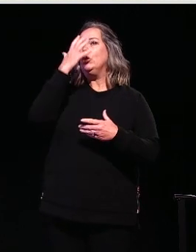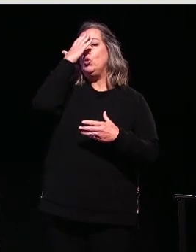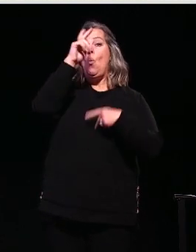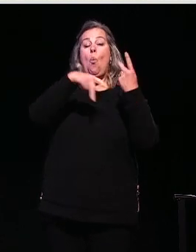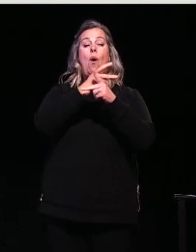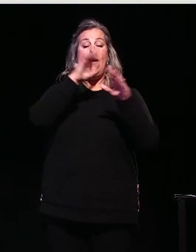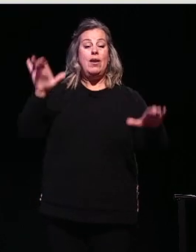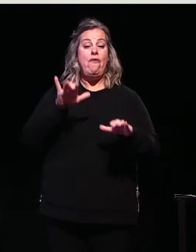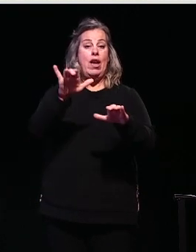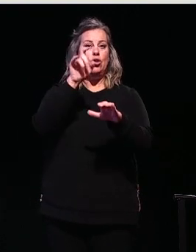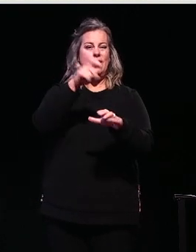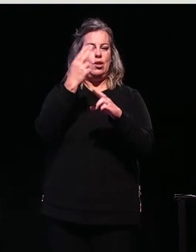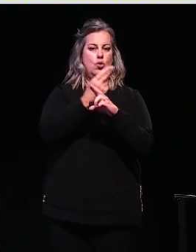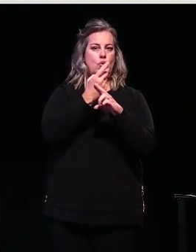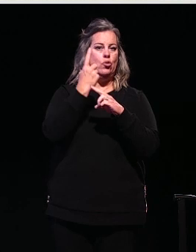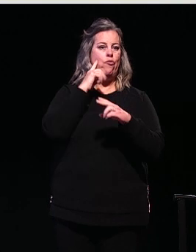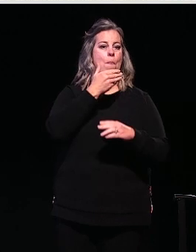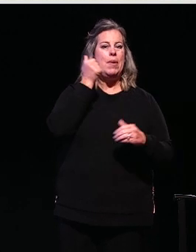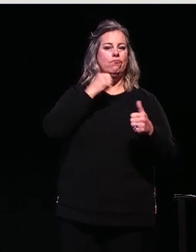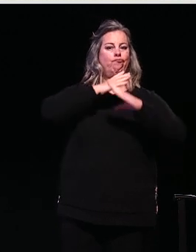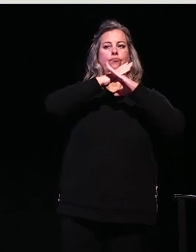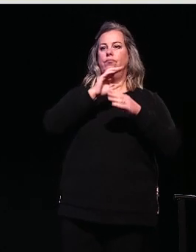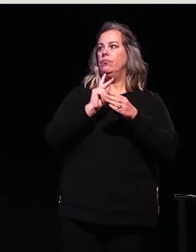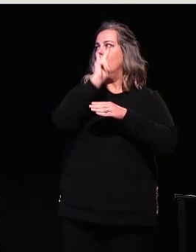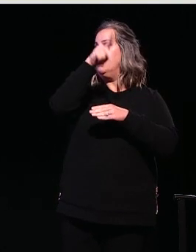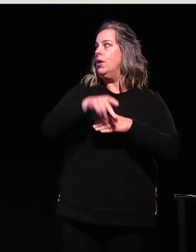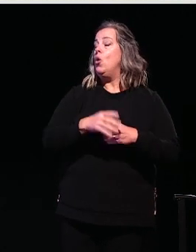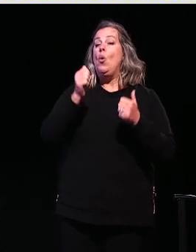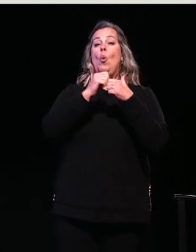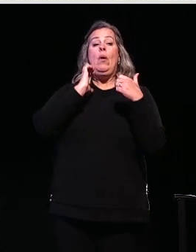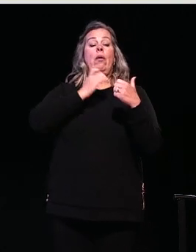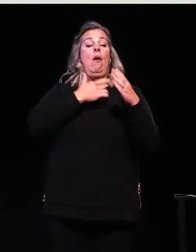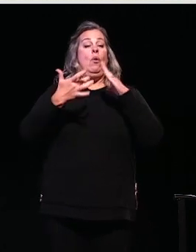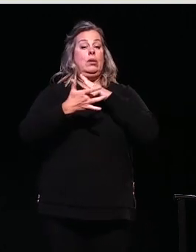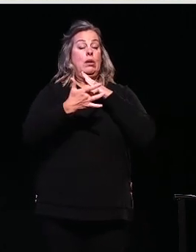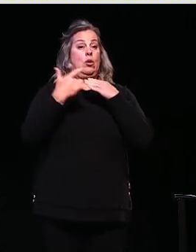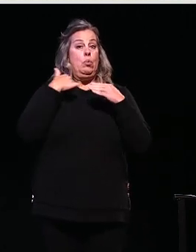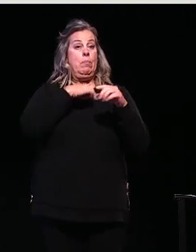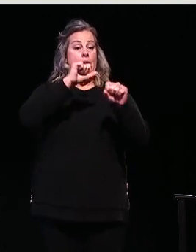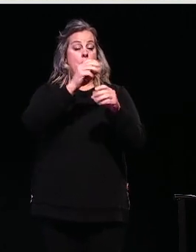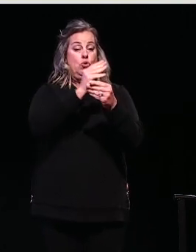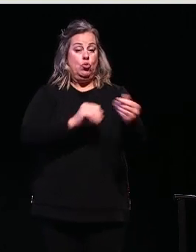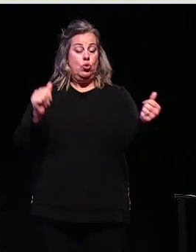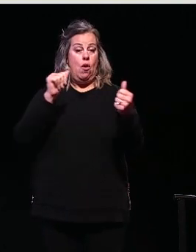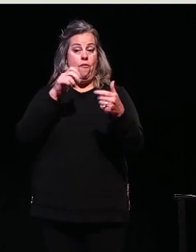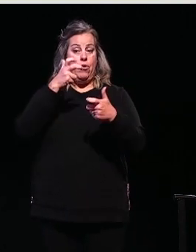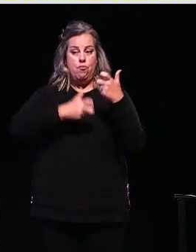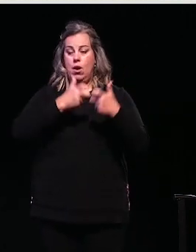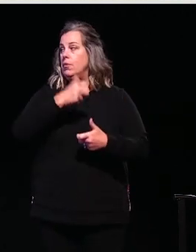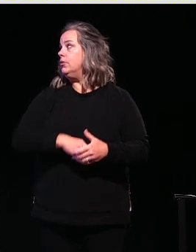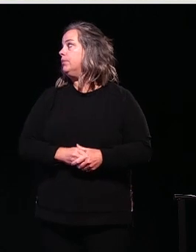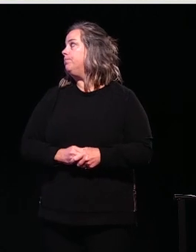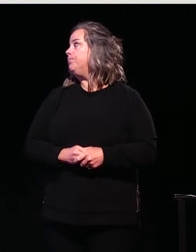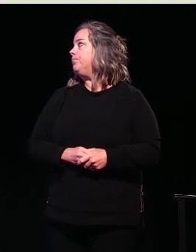actions are necessary. With our technology, we've been able to solve this coarse weather problem. So Jason Cole went publicly to ABC News 7 and